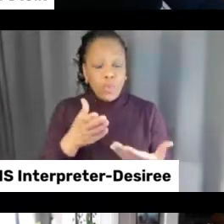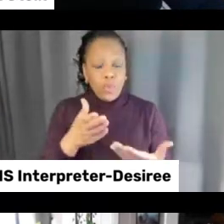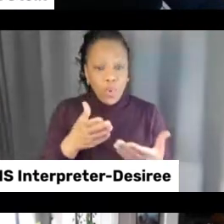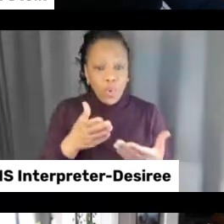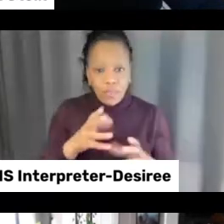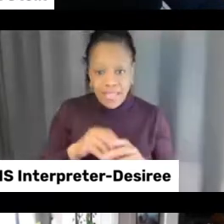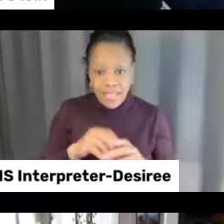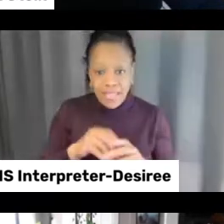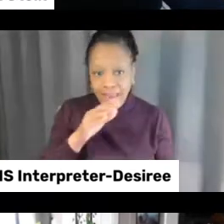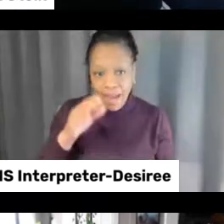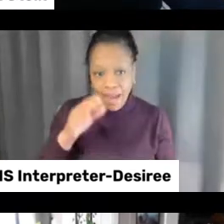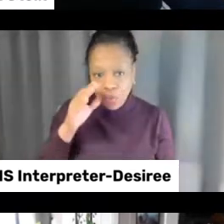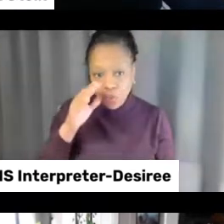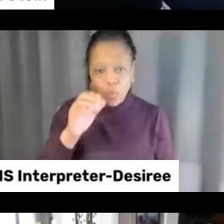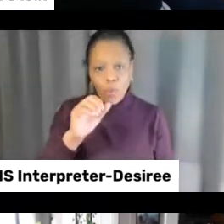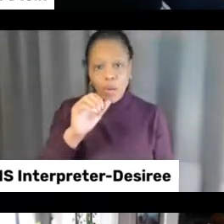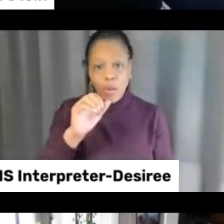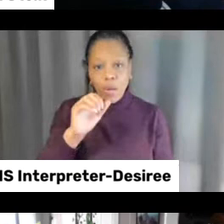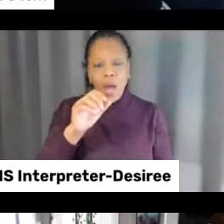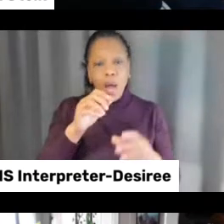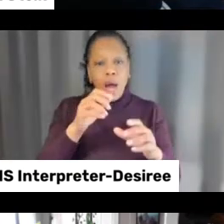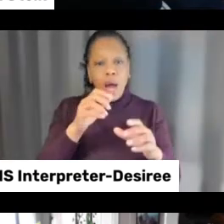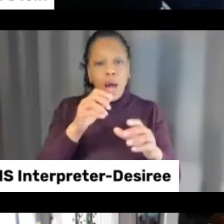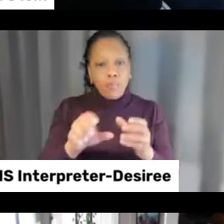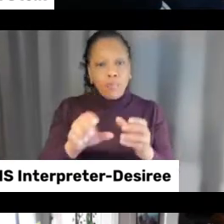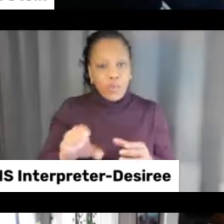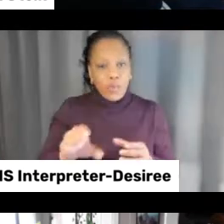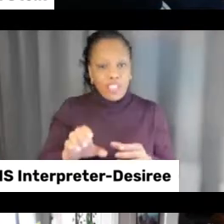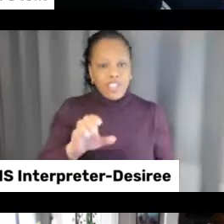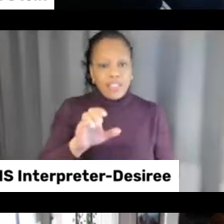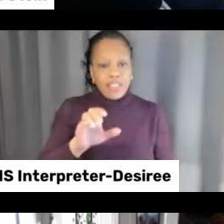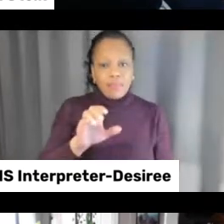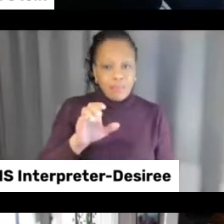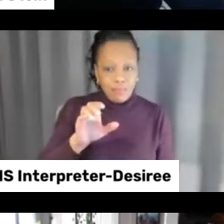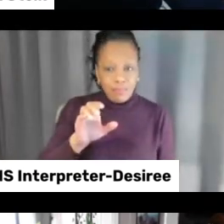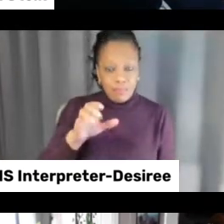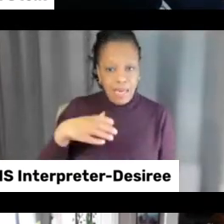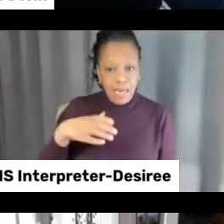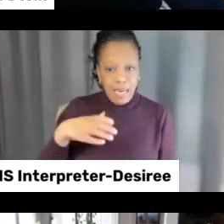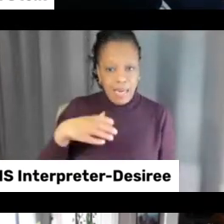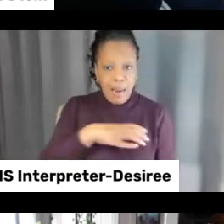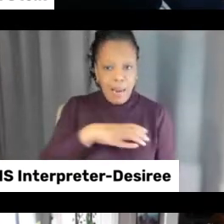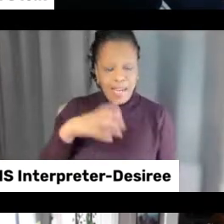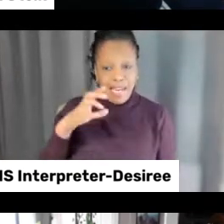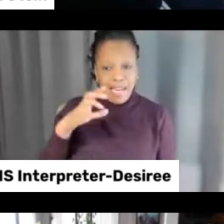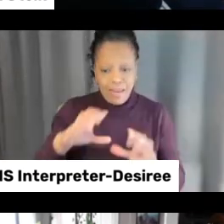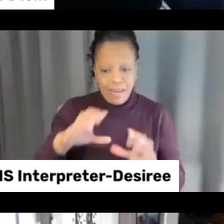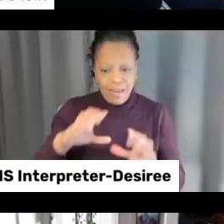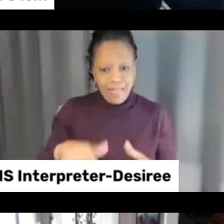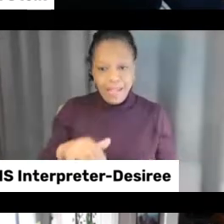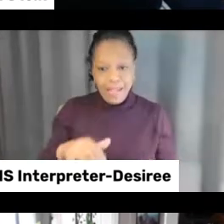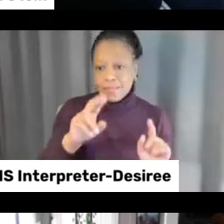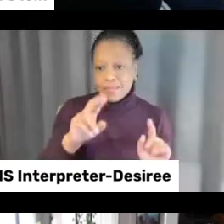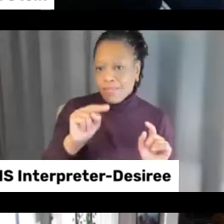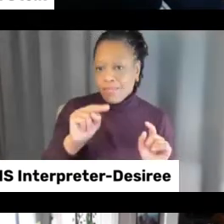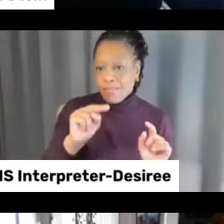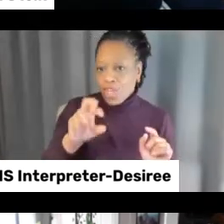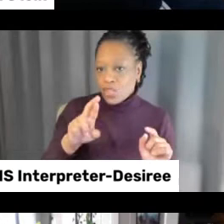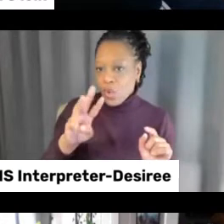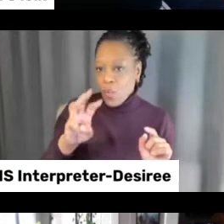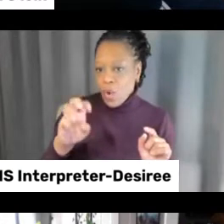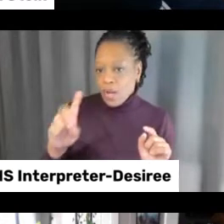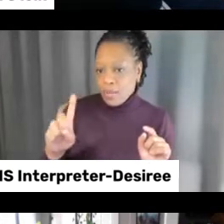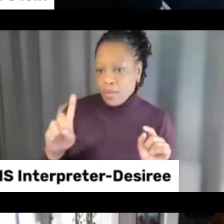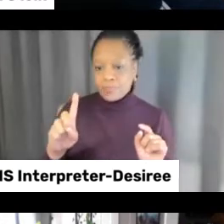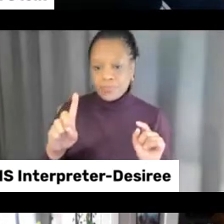Agriculture Appropriations Committee, and that's Congresswoman Lauren Underwood. So these are really key members of Congress that are going to help write the Farm